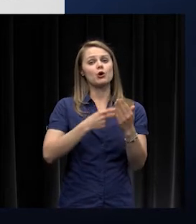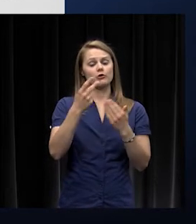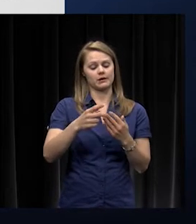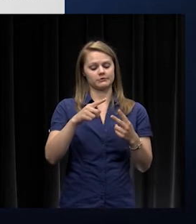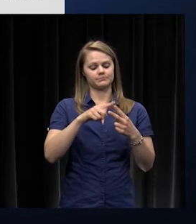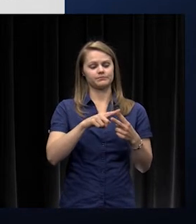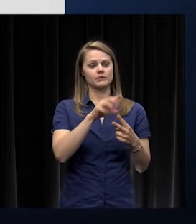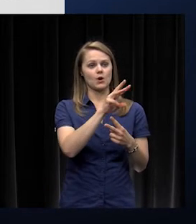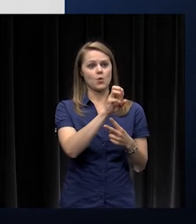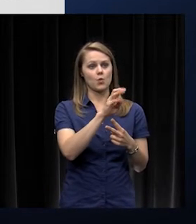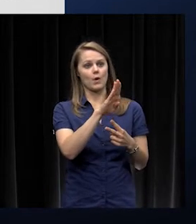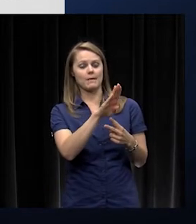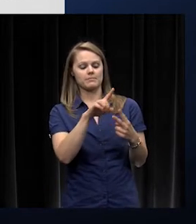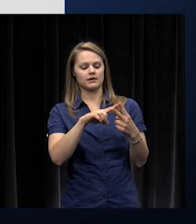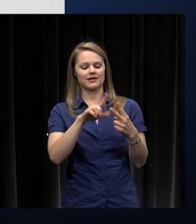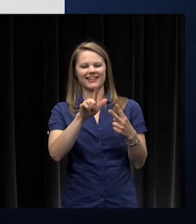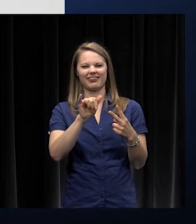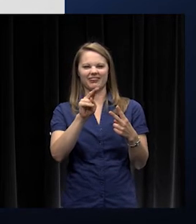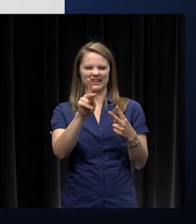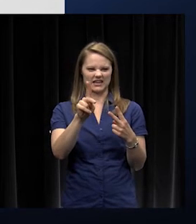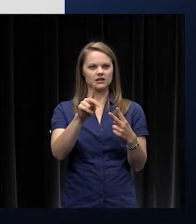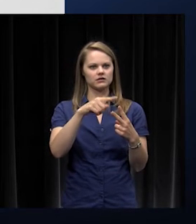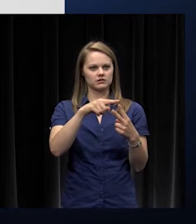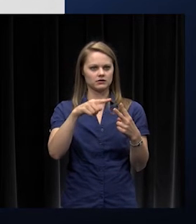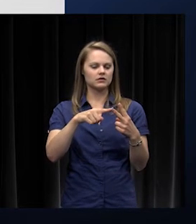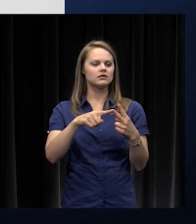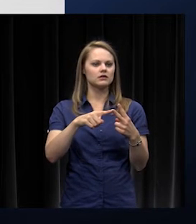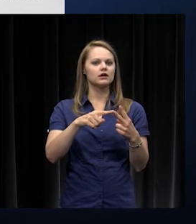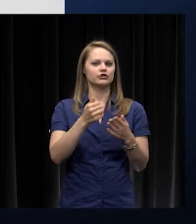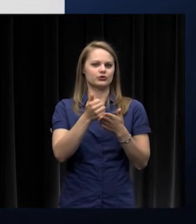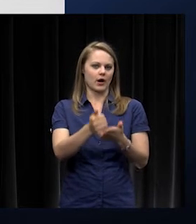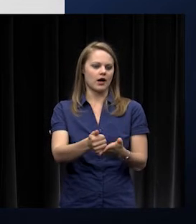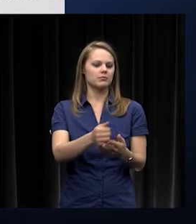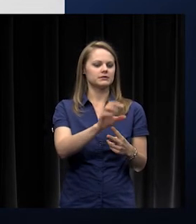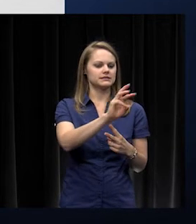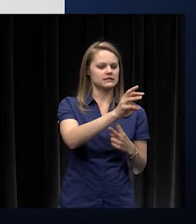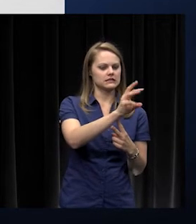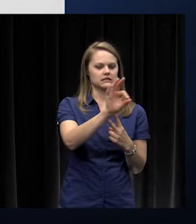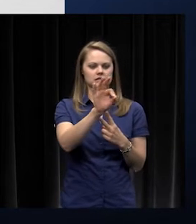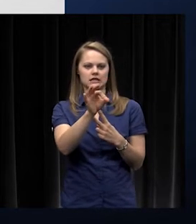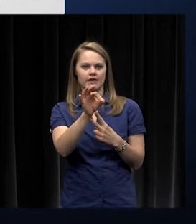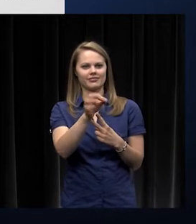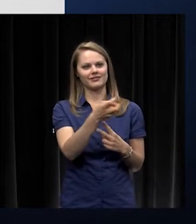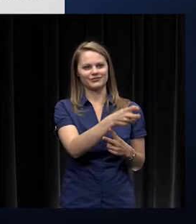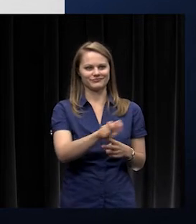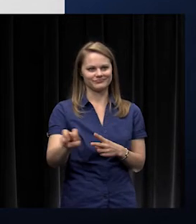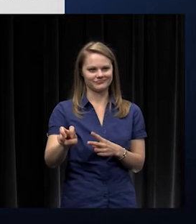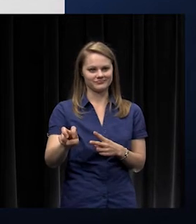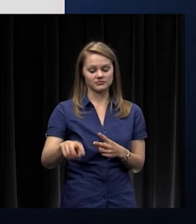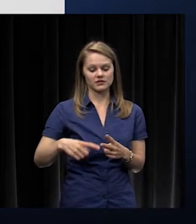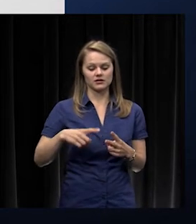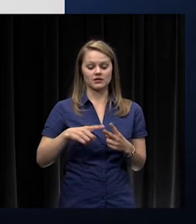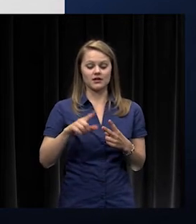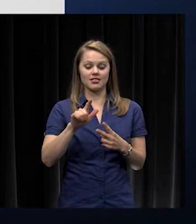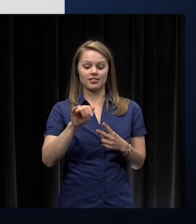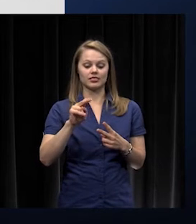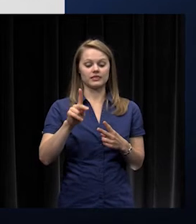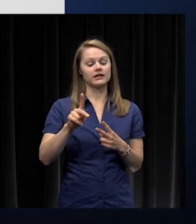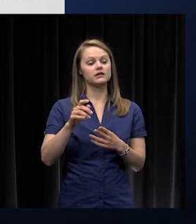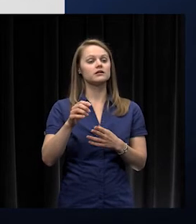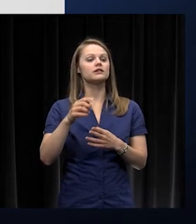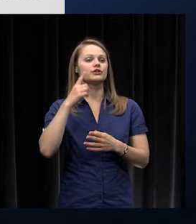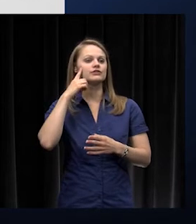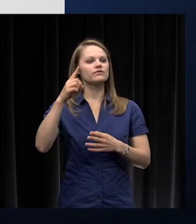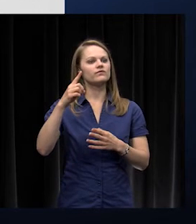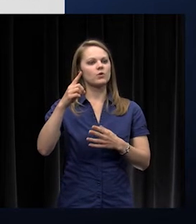school. Very exciting program where our upperclassmen are actually mentors, helping students to actually transition to a successful